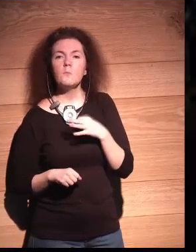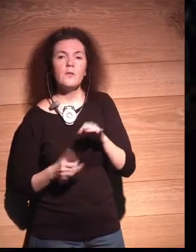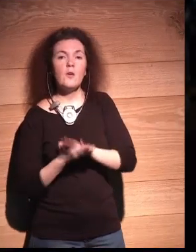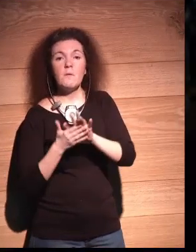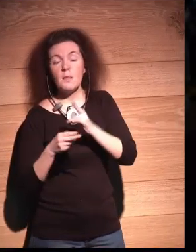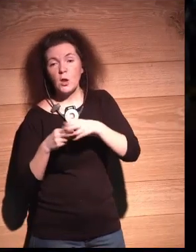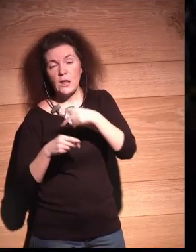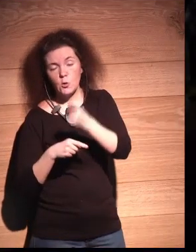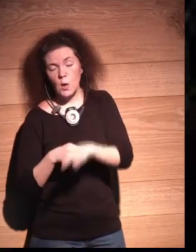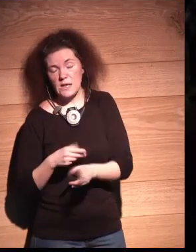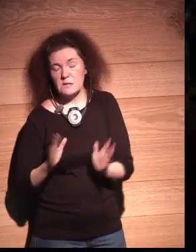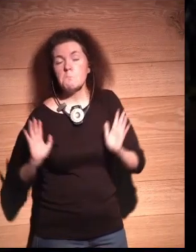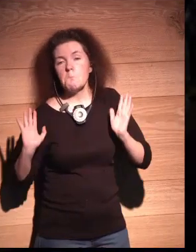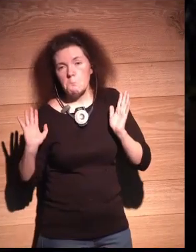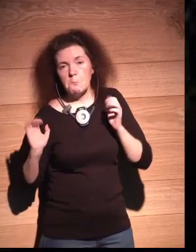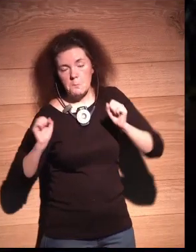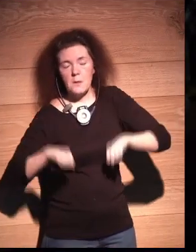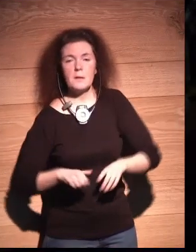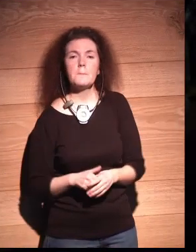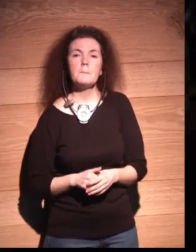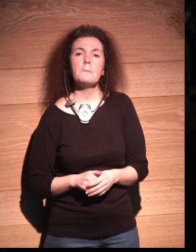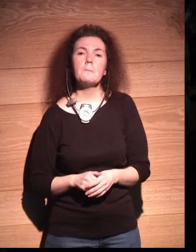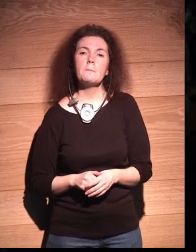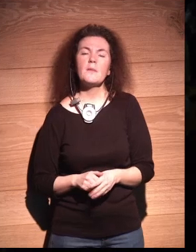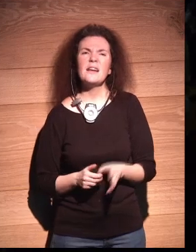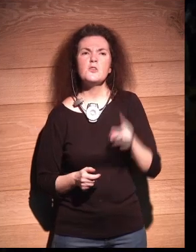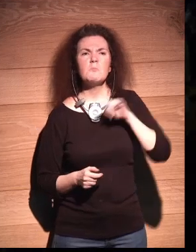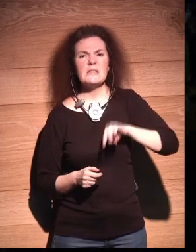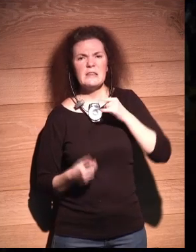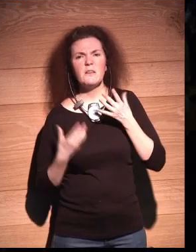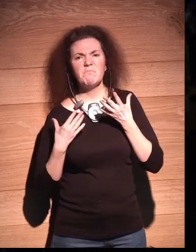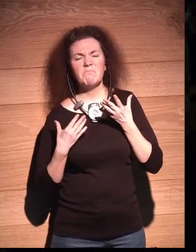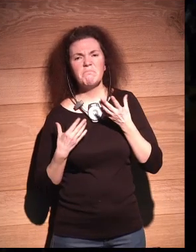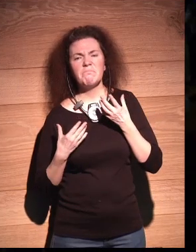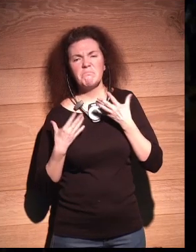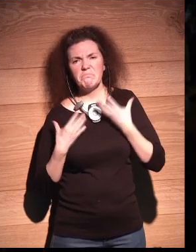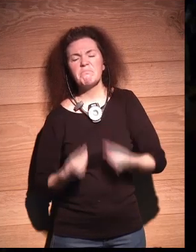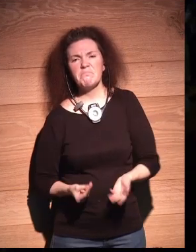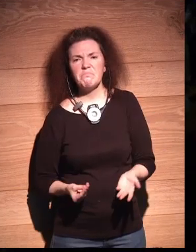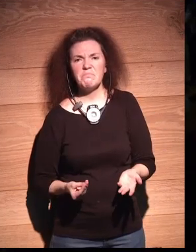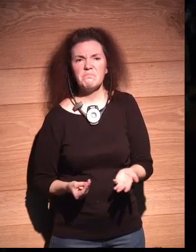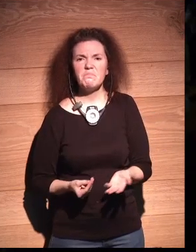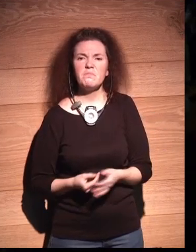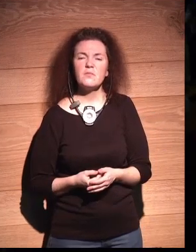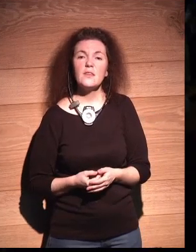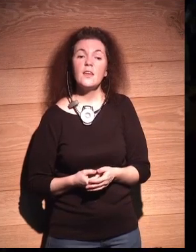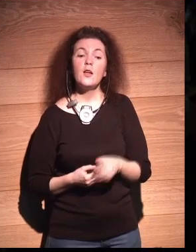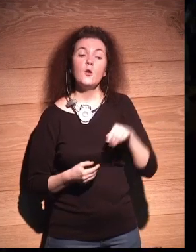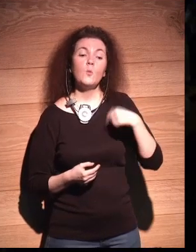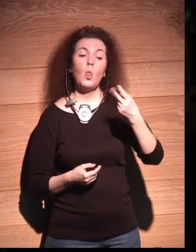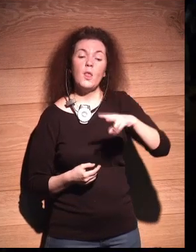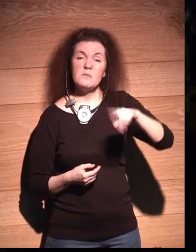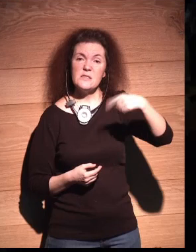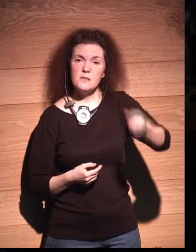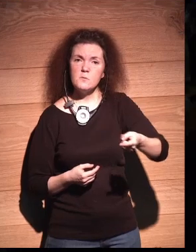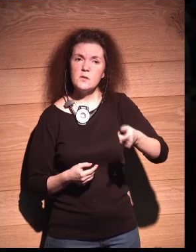Anyway, so I was very disappointed. A couple of months later, I was describing this project to a